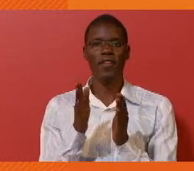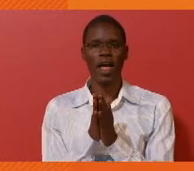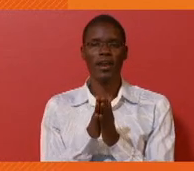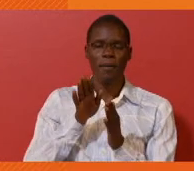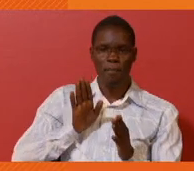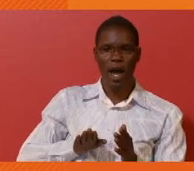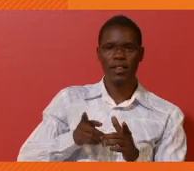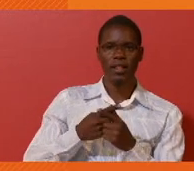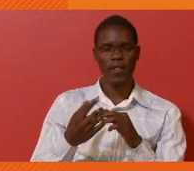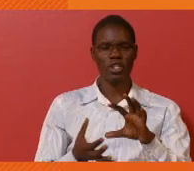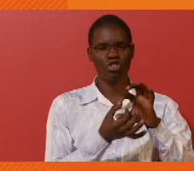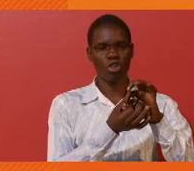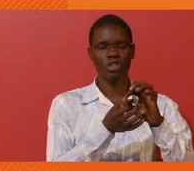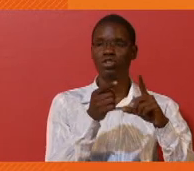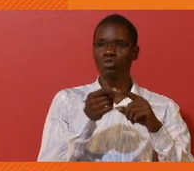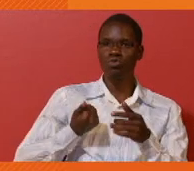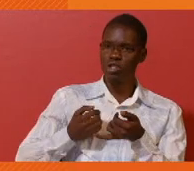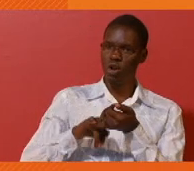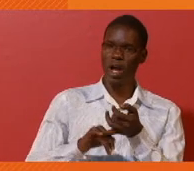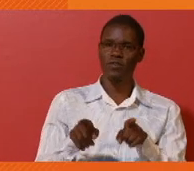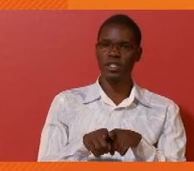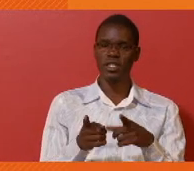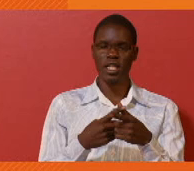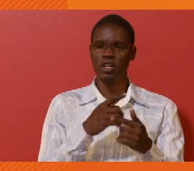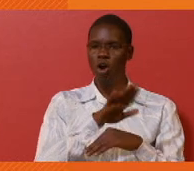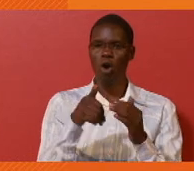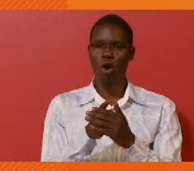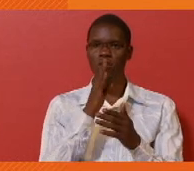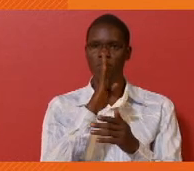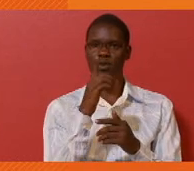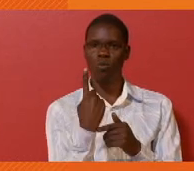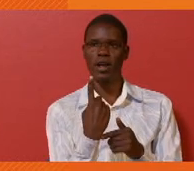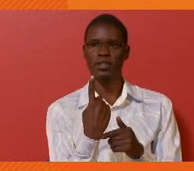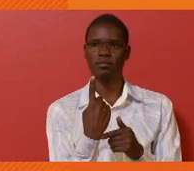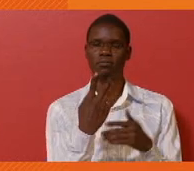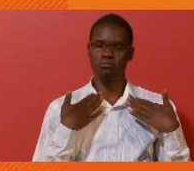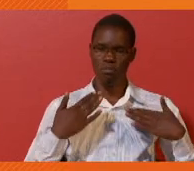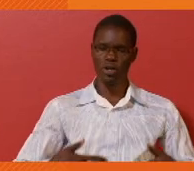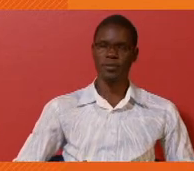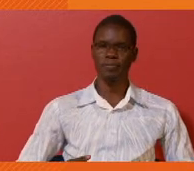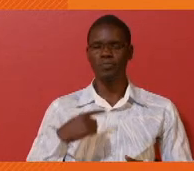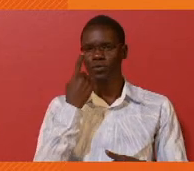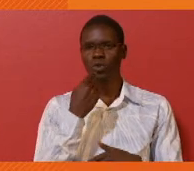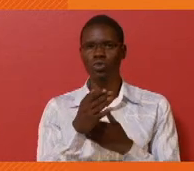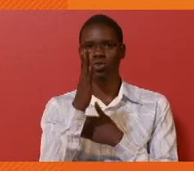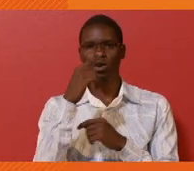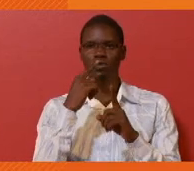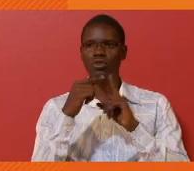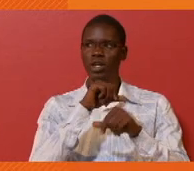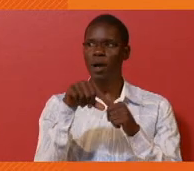mother and be joined to his wife, and they shall become one flesh." Who's God talking